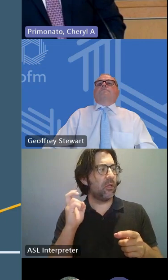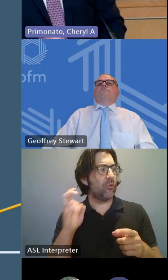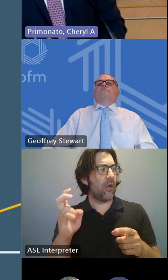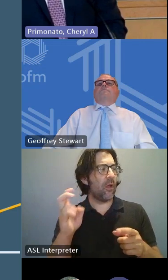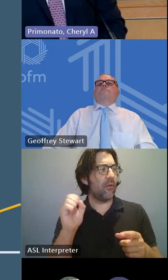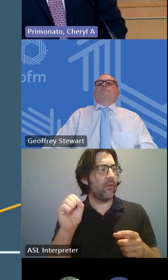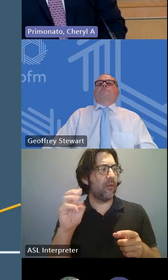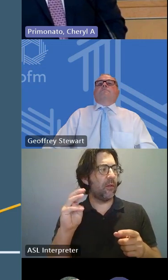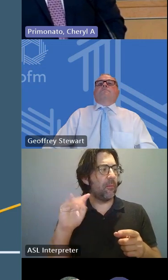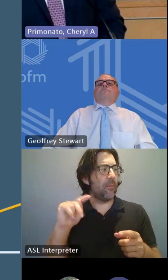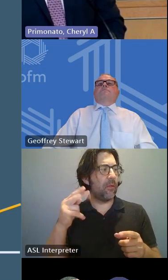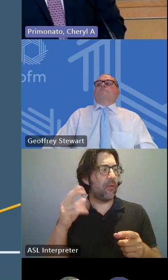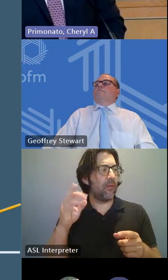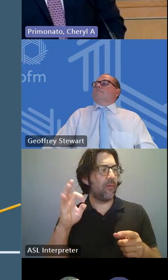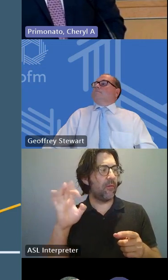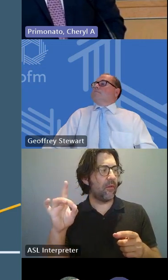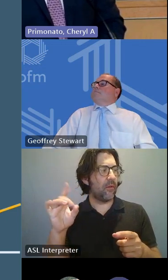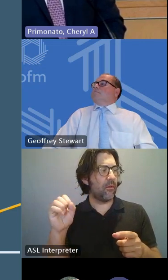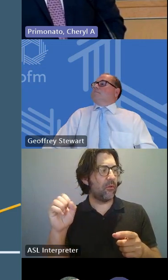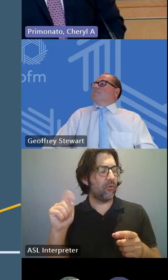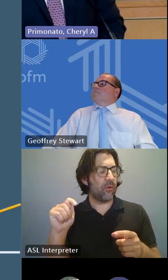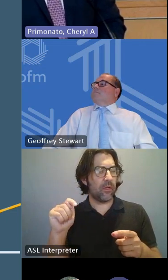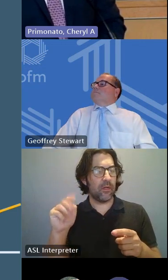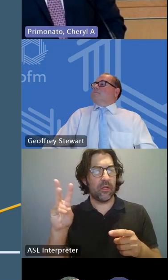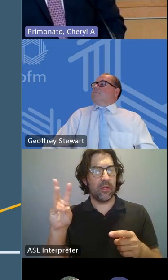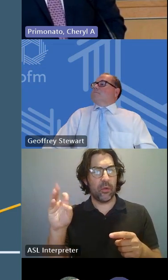and then, on Wood Street and then